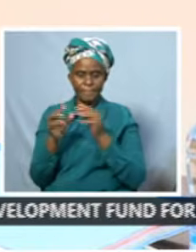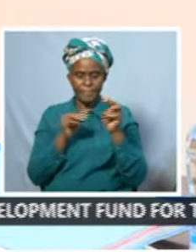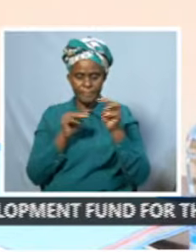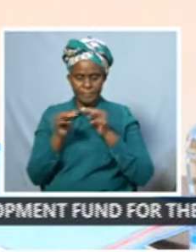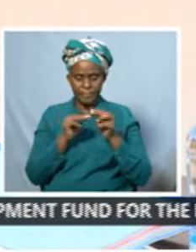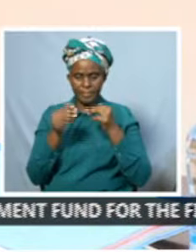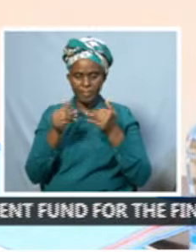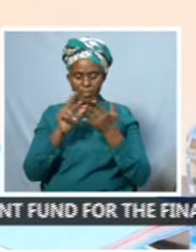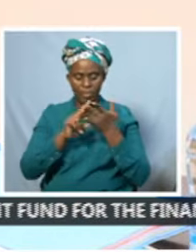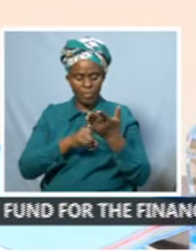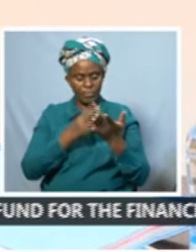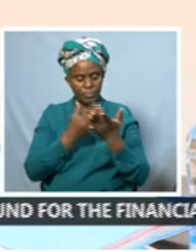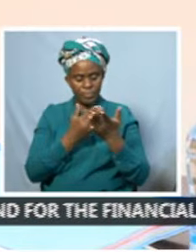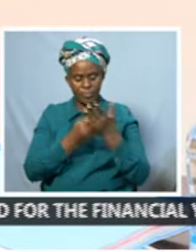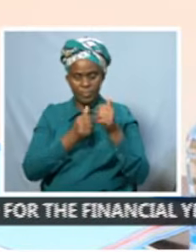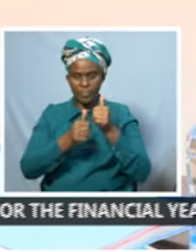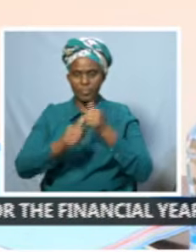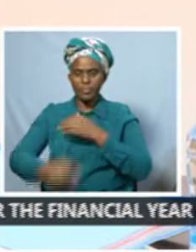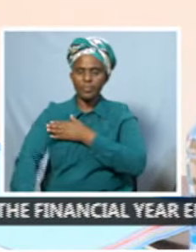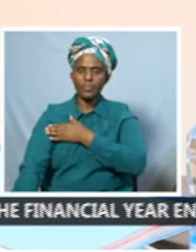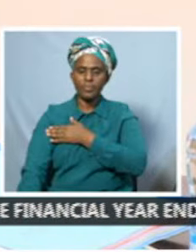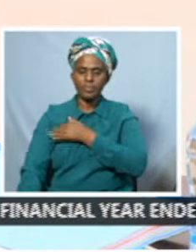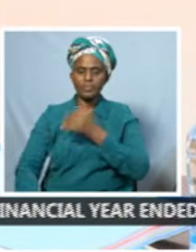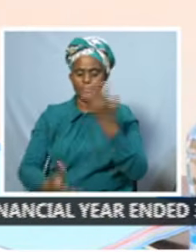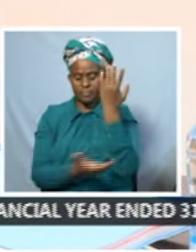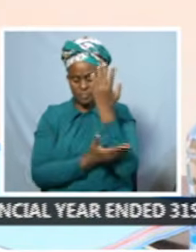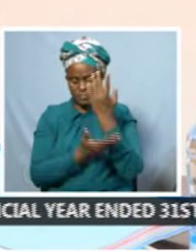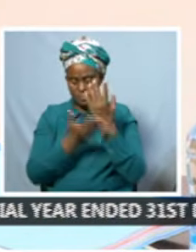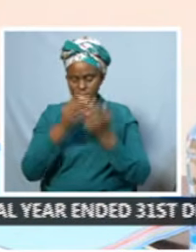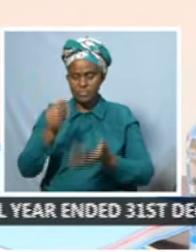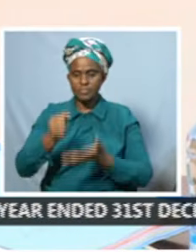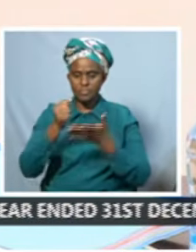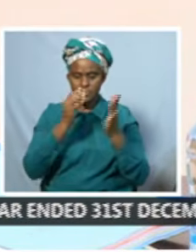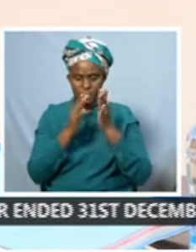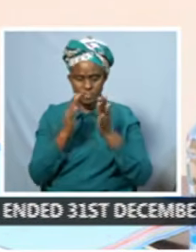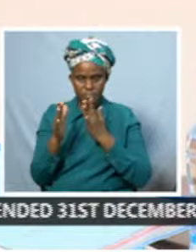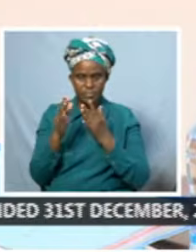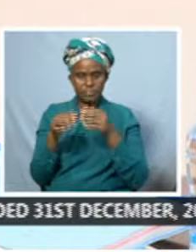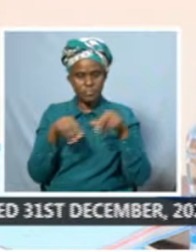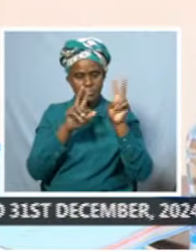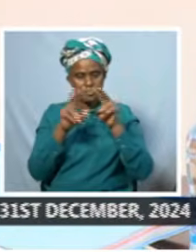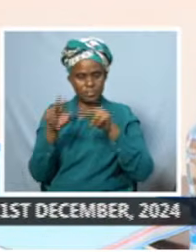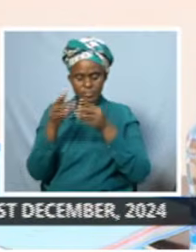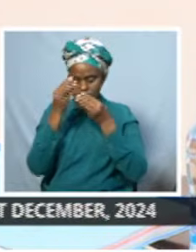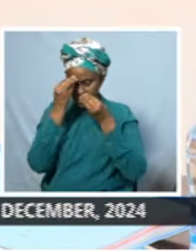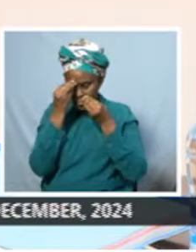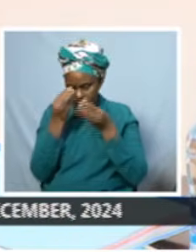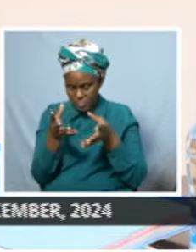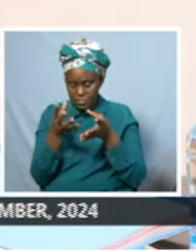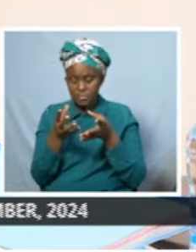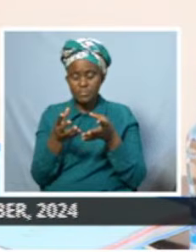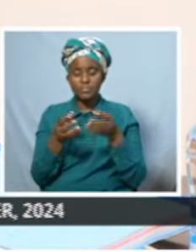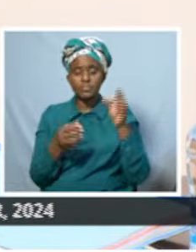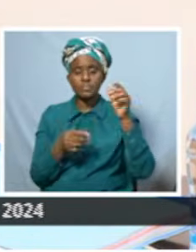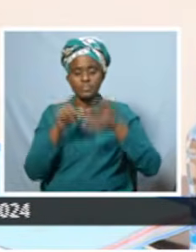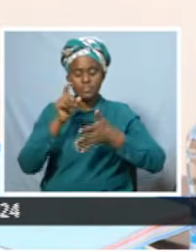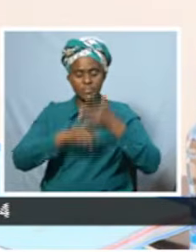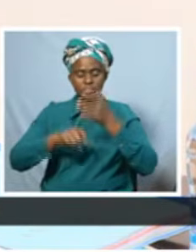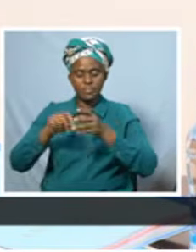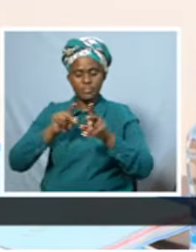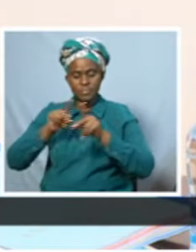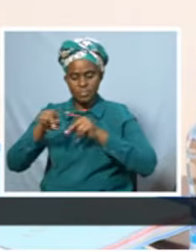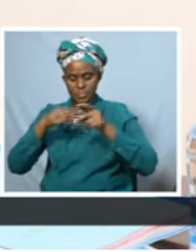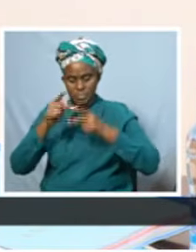Management wishes to report as follows. Management will improve budgeting planning, monitoring, and adhere to cost control